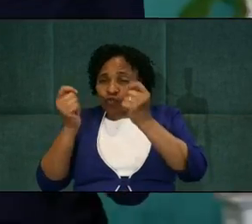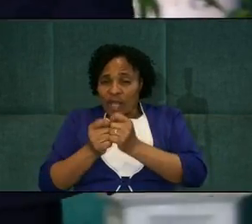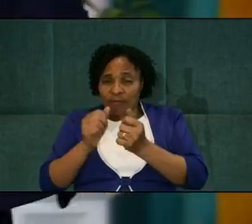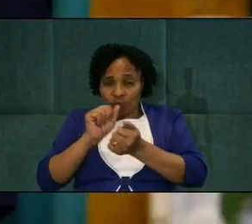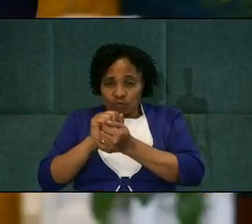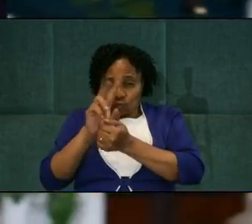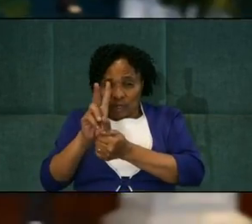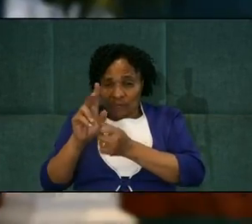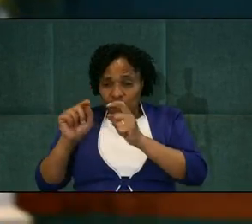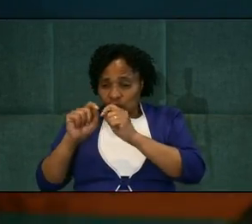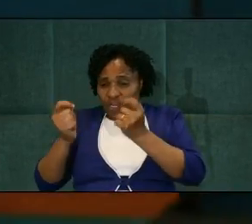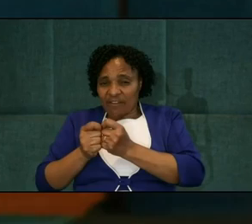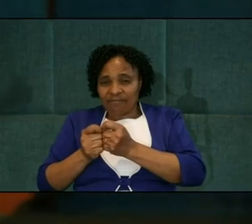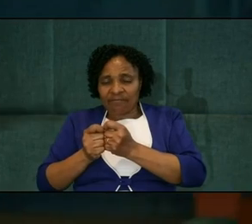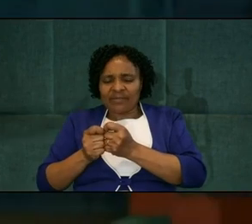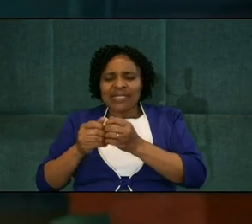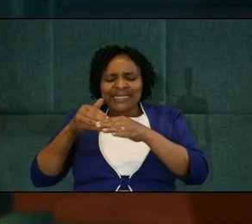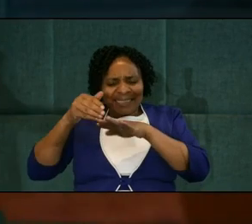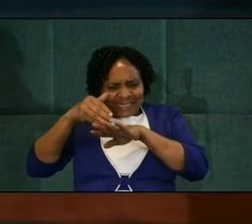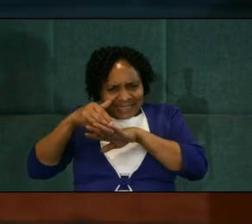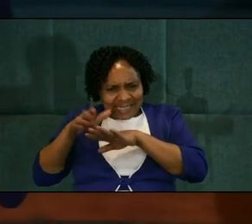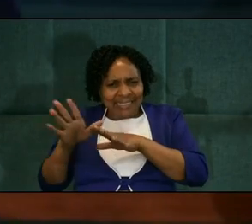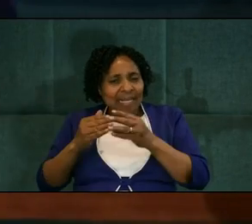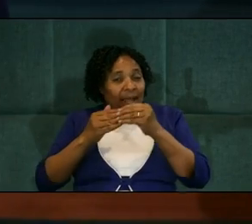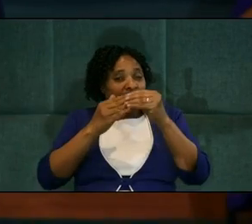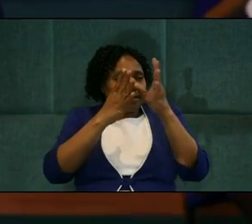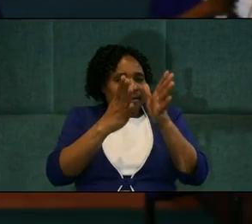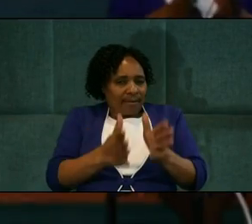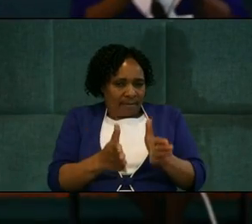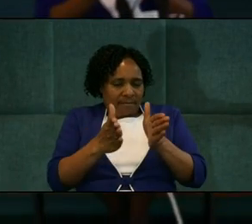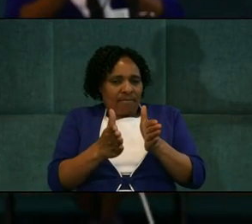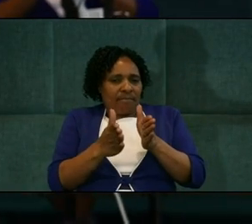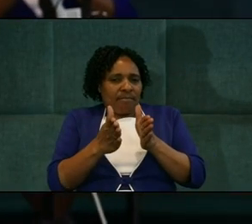going to send a leader.